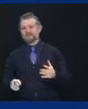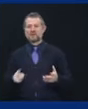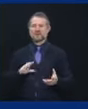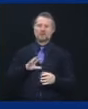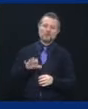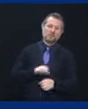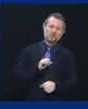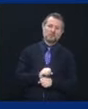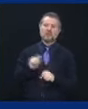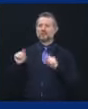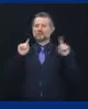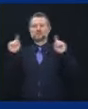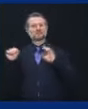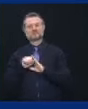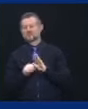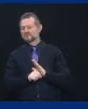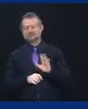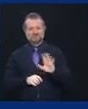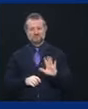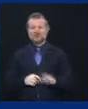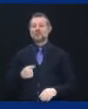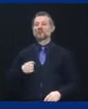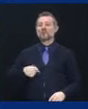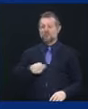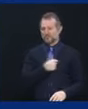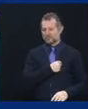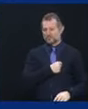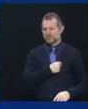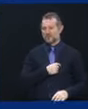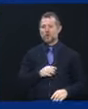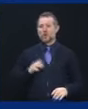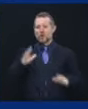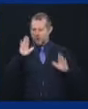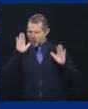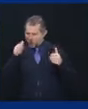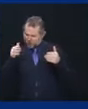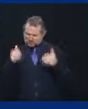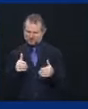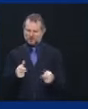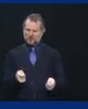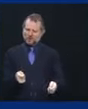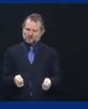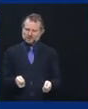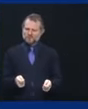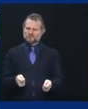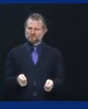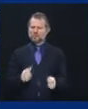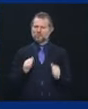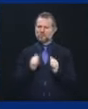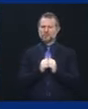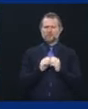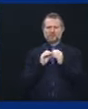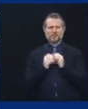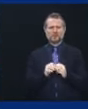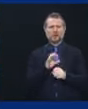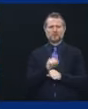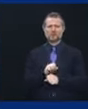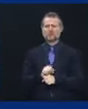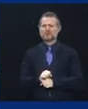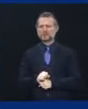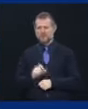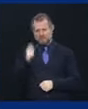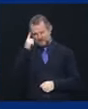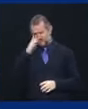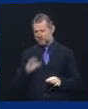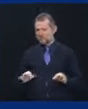were incredibly conservative with the number of appointments that we set up there. We, as the governor said, took the approach of get it up and running, and then we